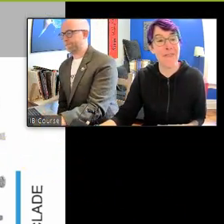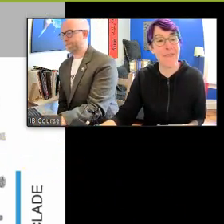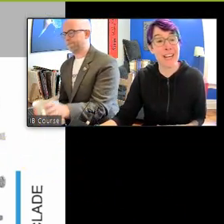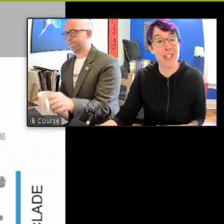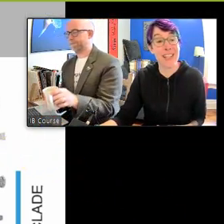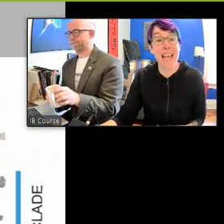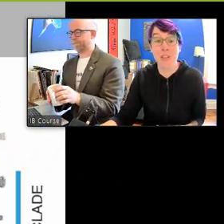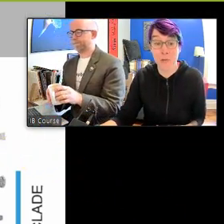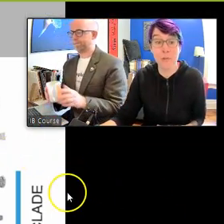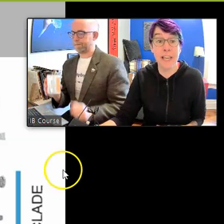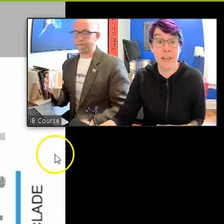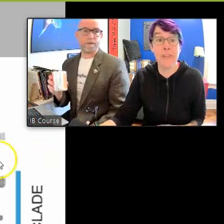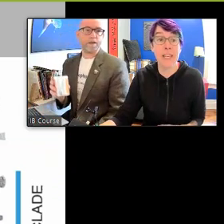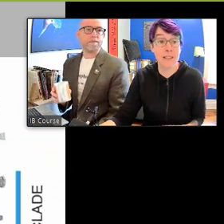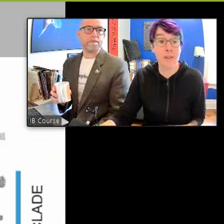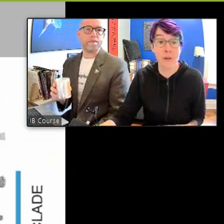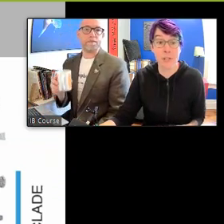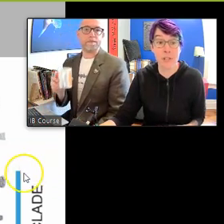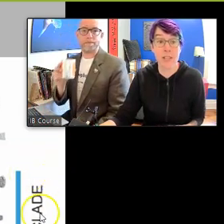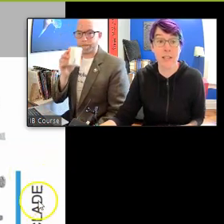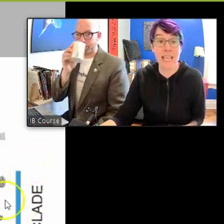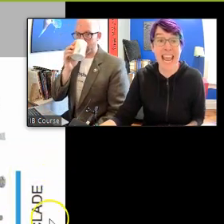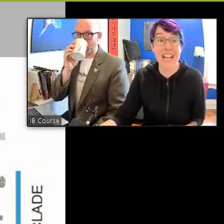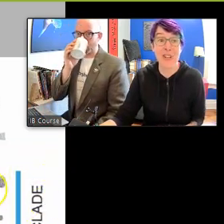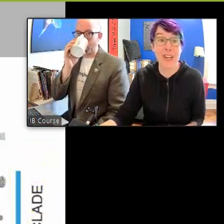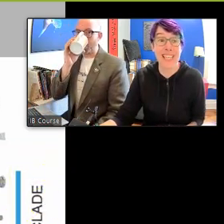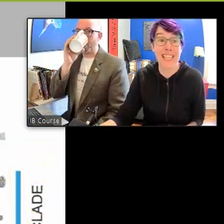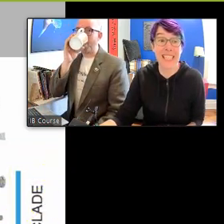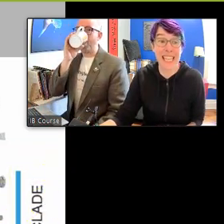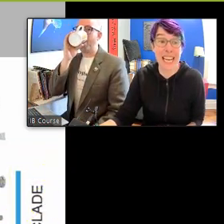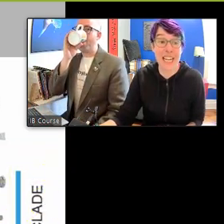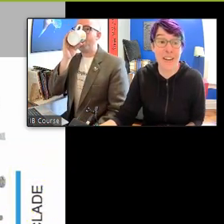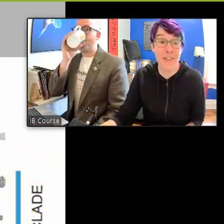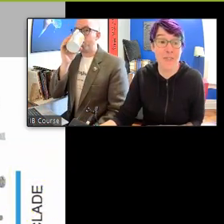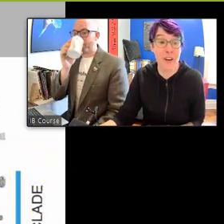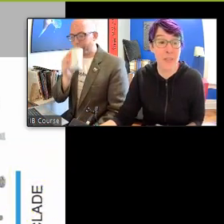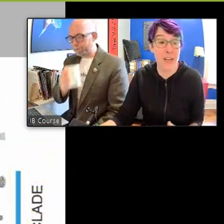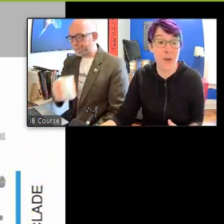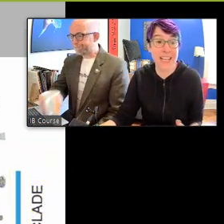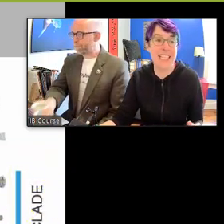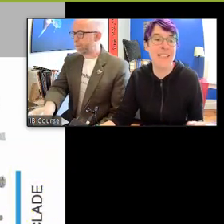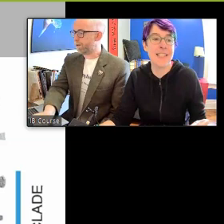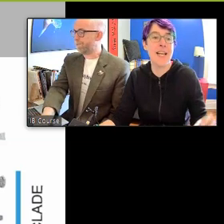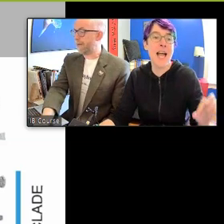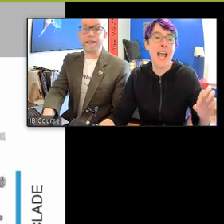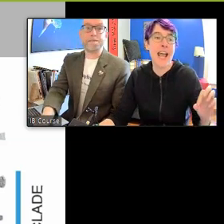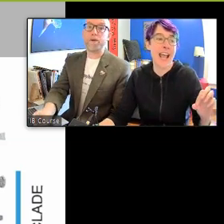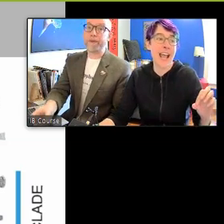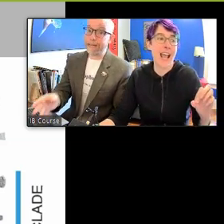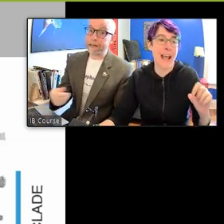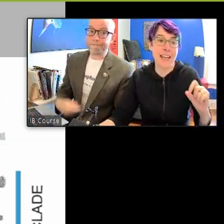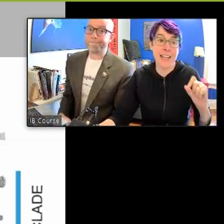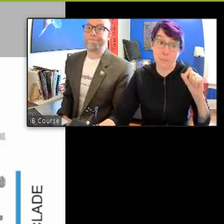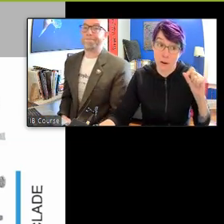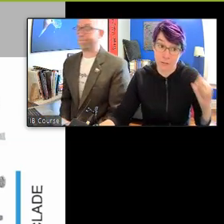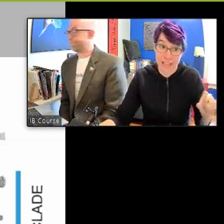of fish that do live in the Southern Ocean. This is the Antarctic clade of Nautothenoides. And it is